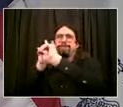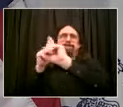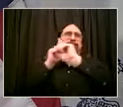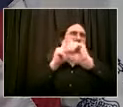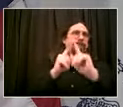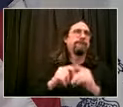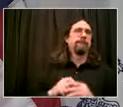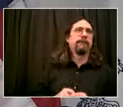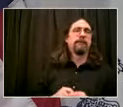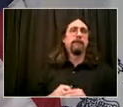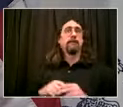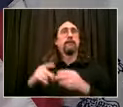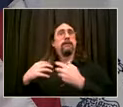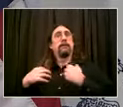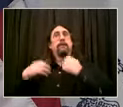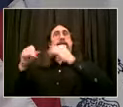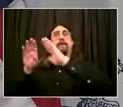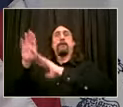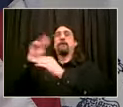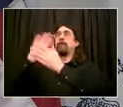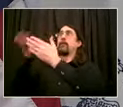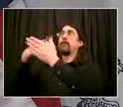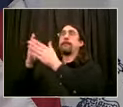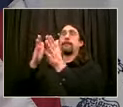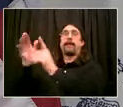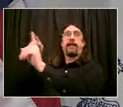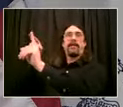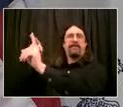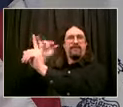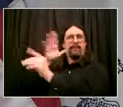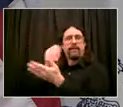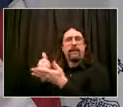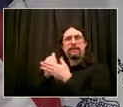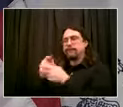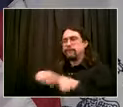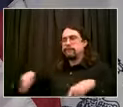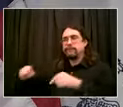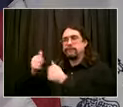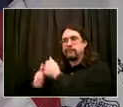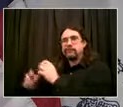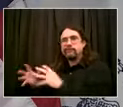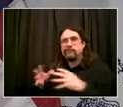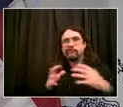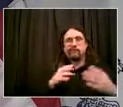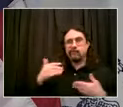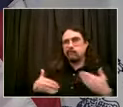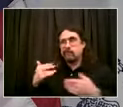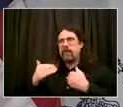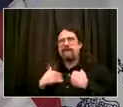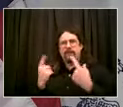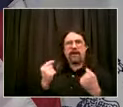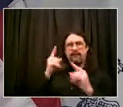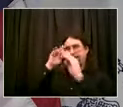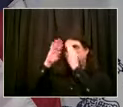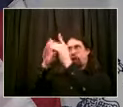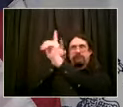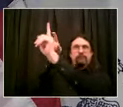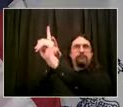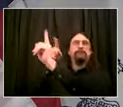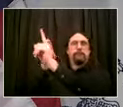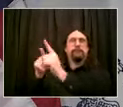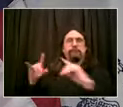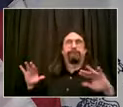Hi, thank you. I know that you mentioned that the city vaccination effort was set back by about a week due to shipment delays,